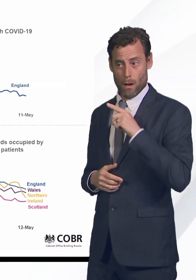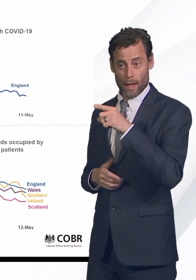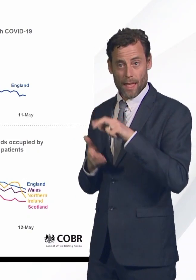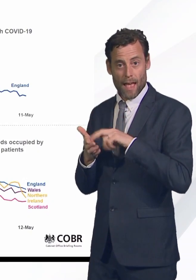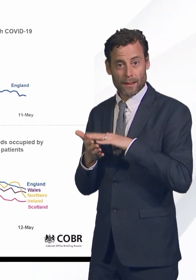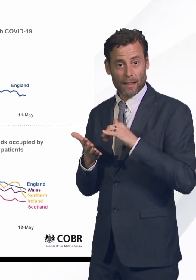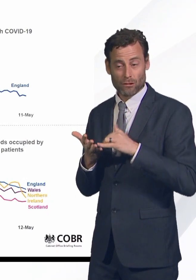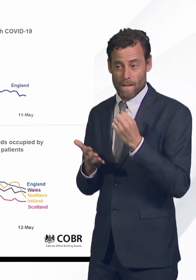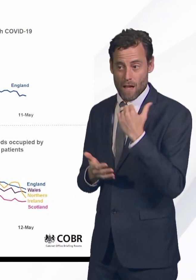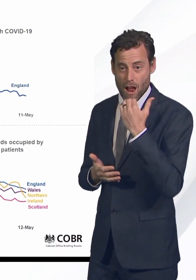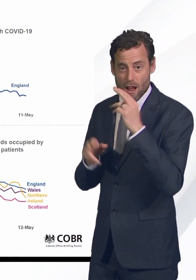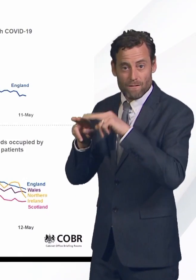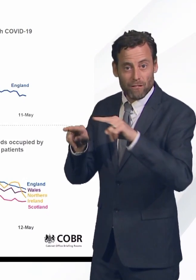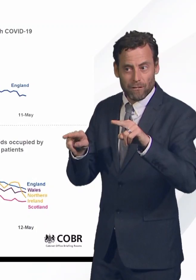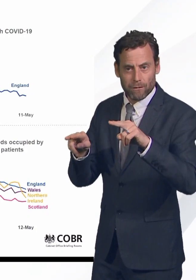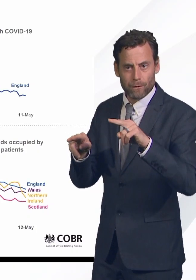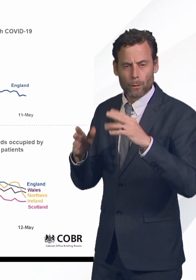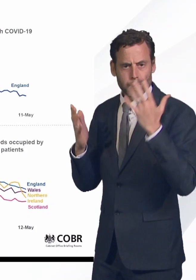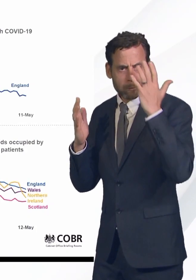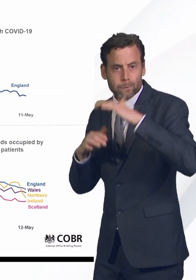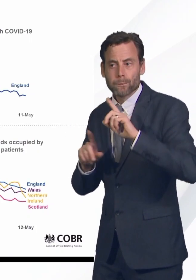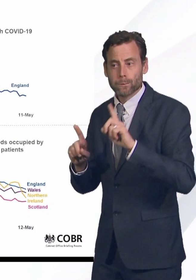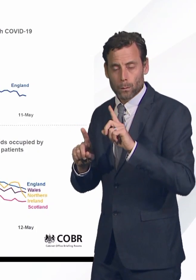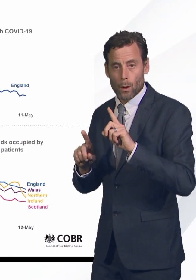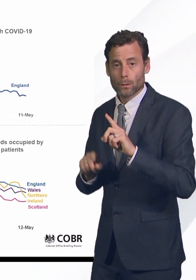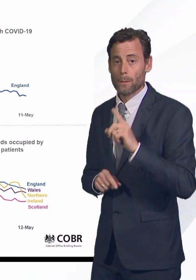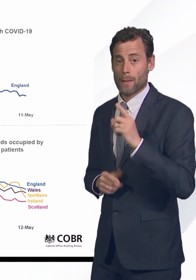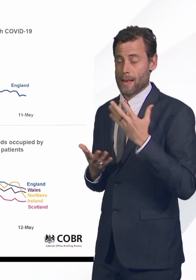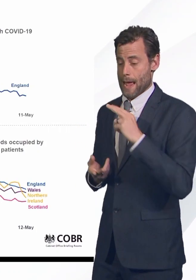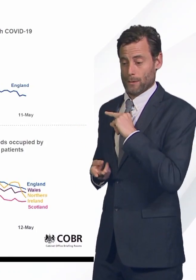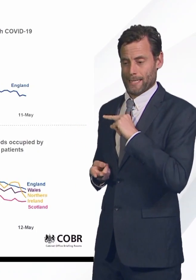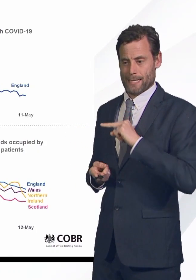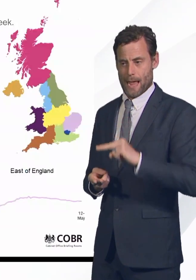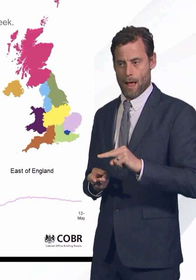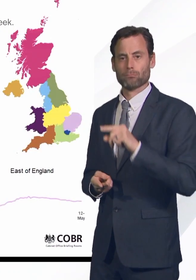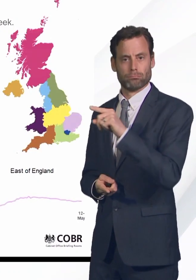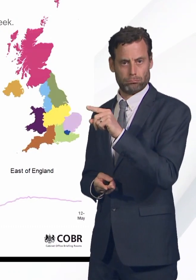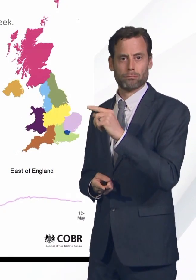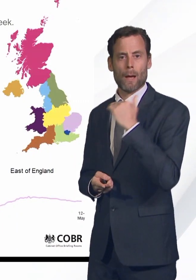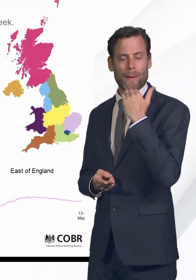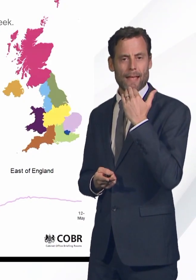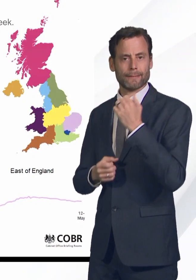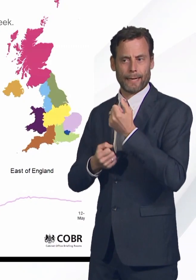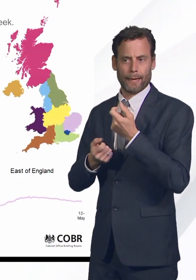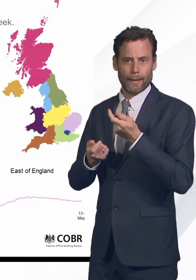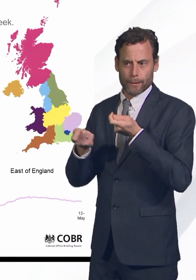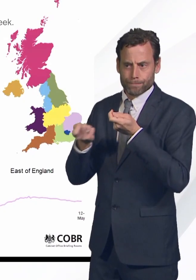of critical care beds are occupied with COVID patients. Next slide, please.